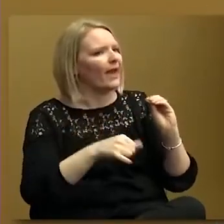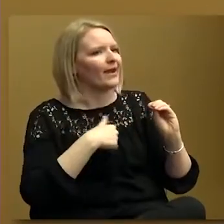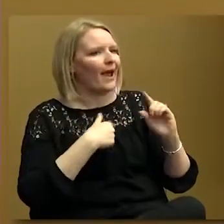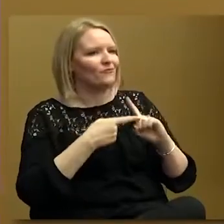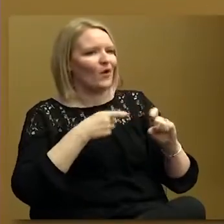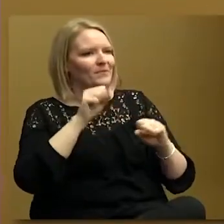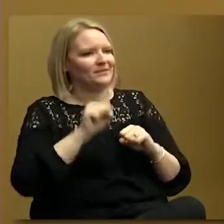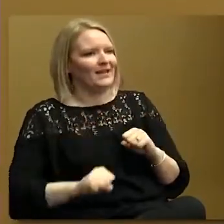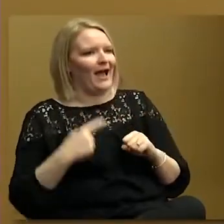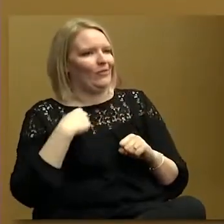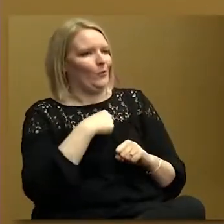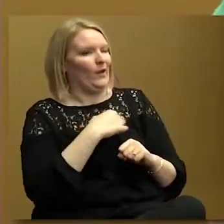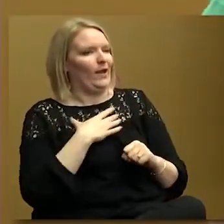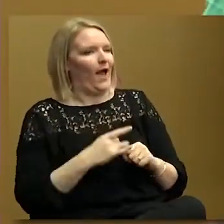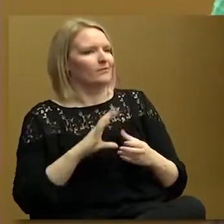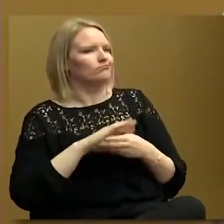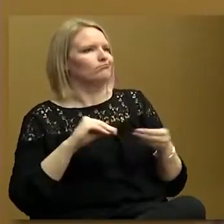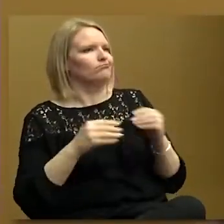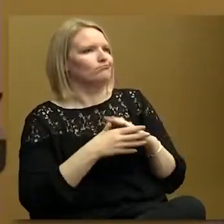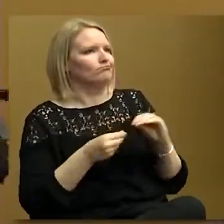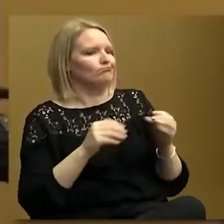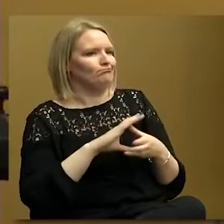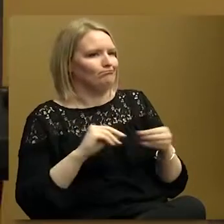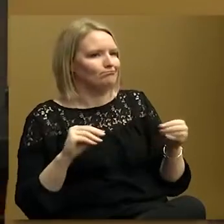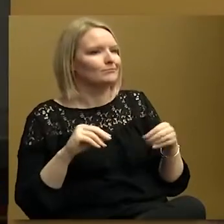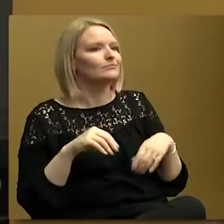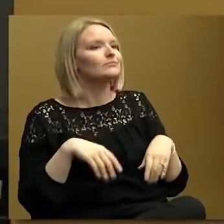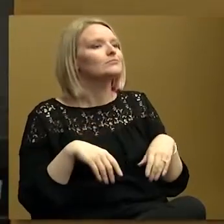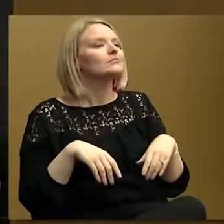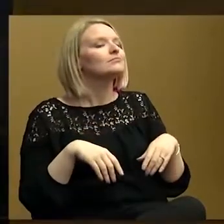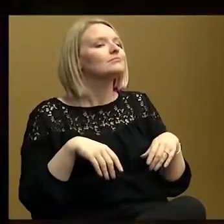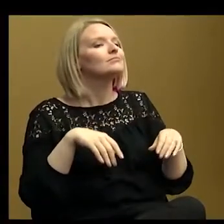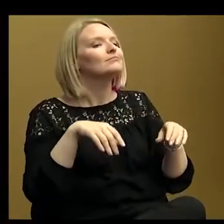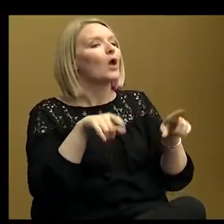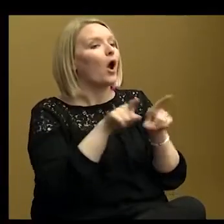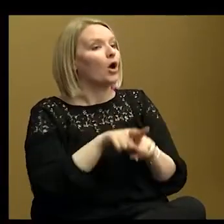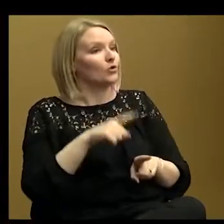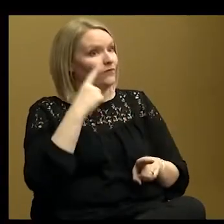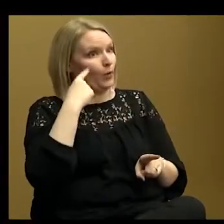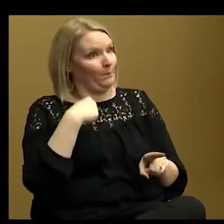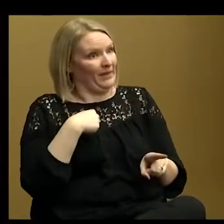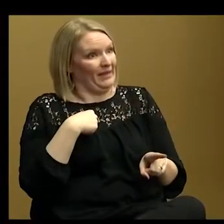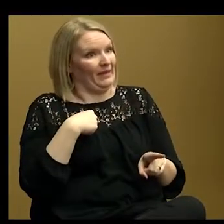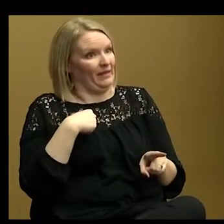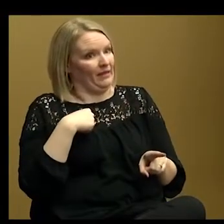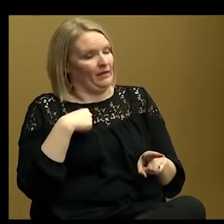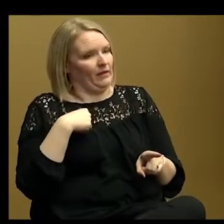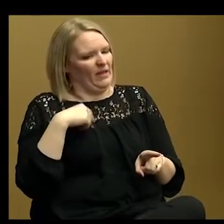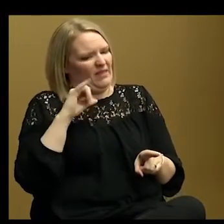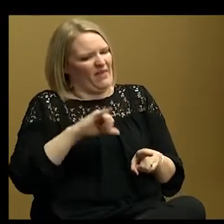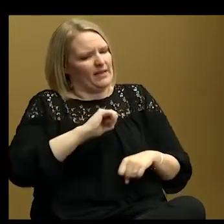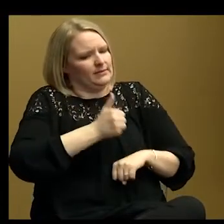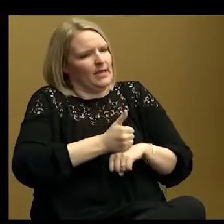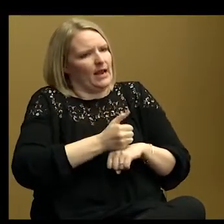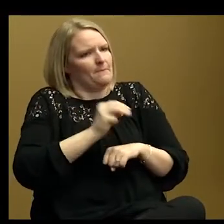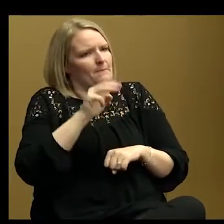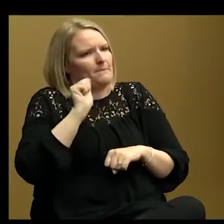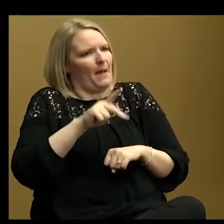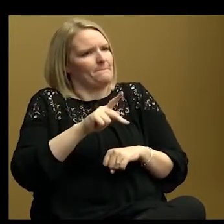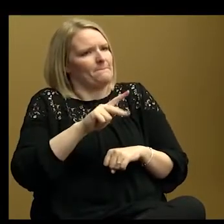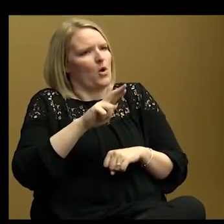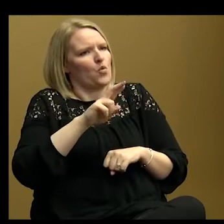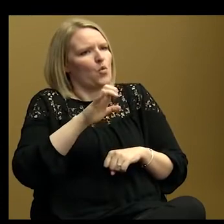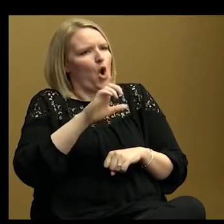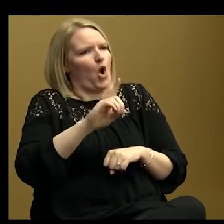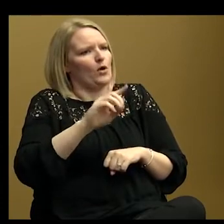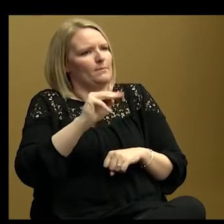South. We love to share. Okay. So it also, for me, it provides that roadmap for intervention. So